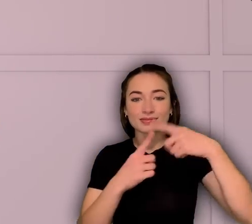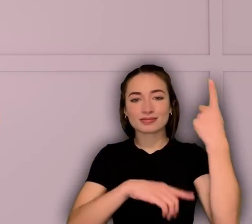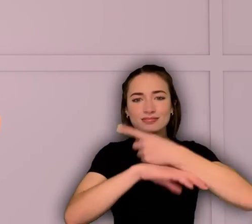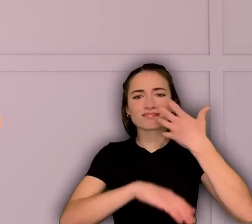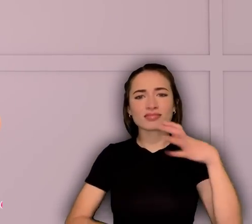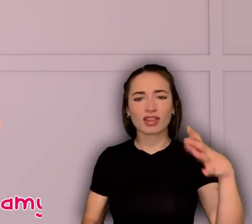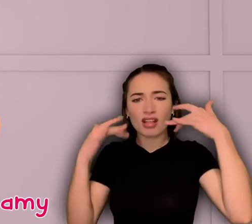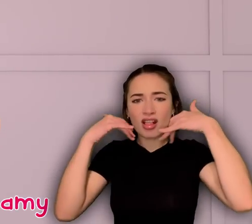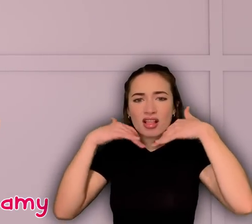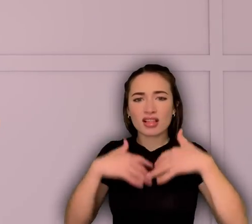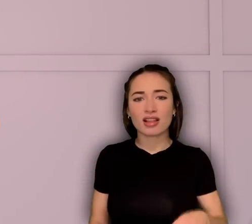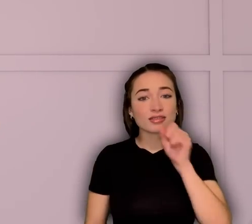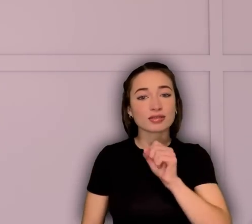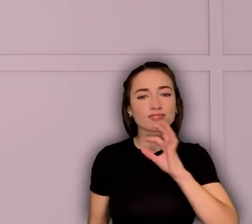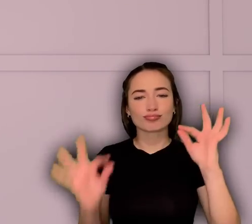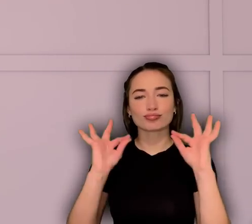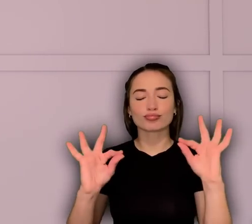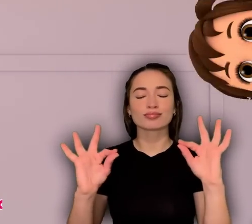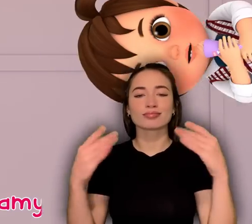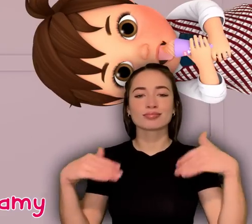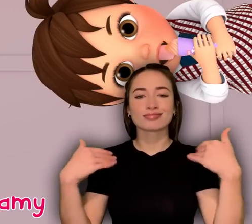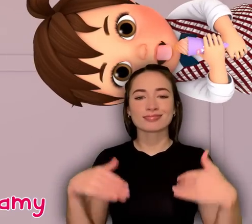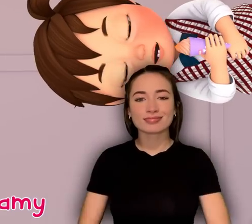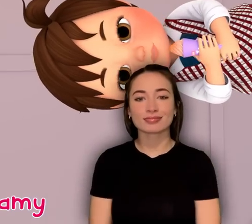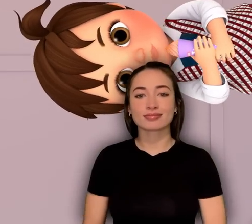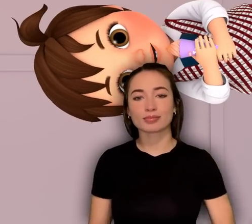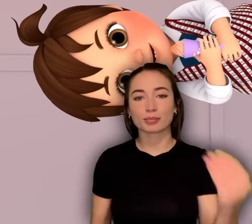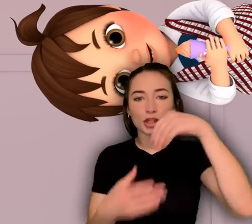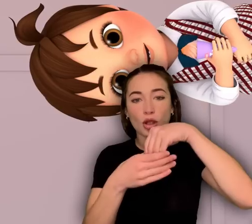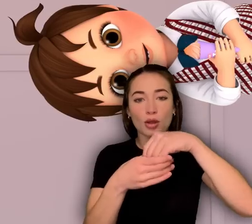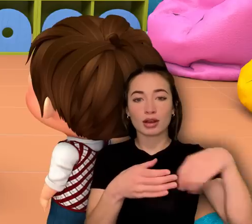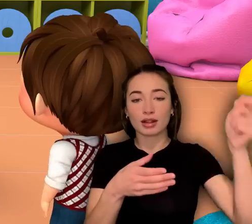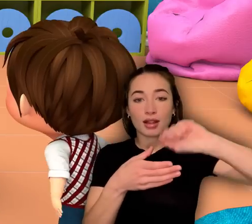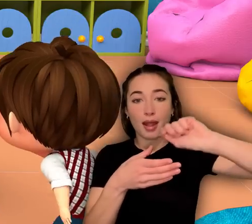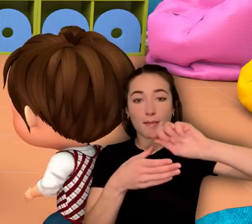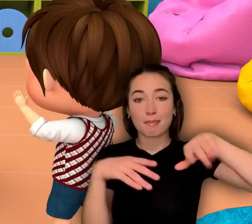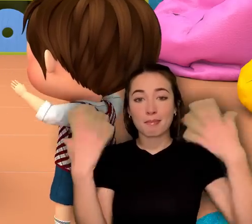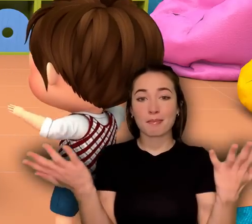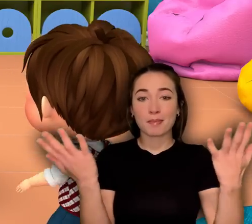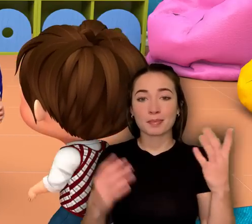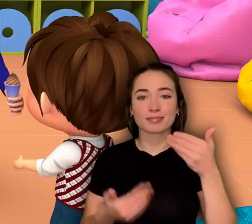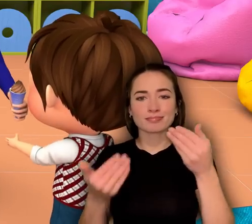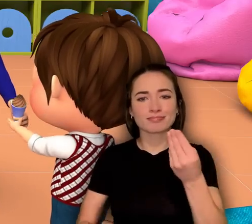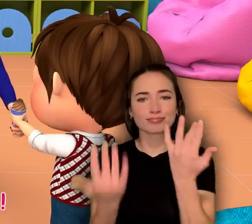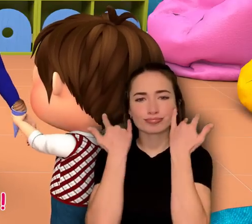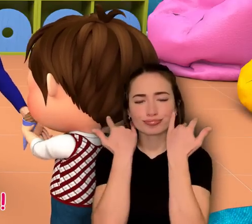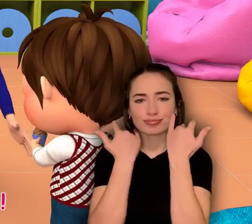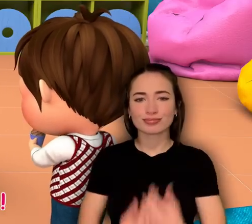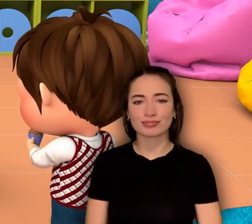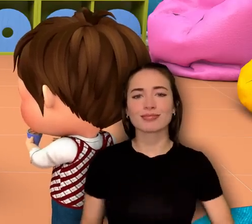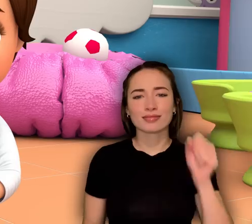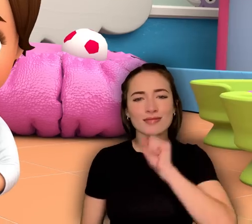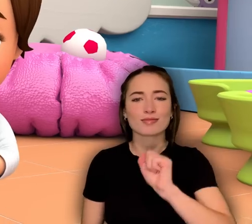when the day is hot and steamy ice cream is so cold and creamy put it in a cone put it in a cup I'm just gonna